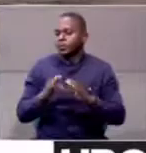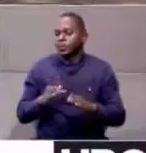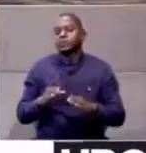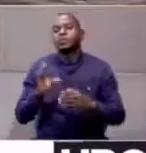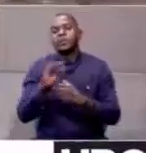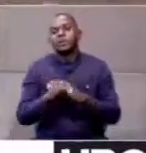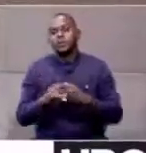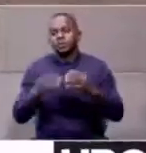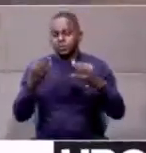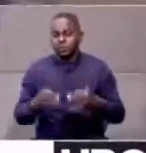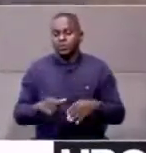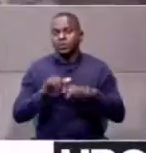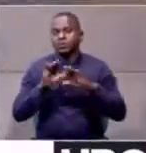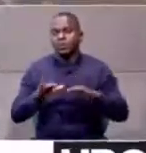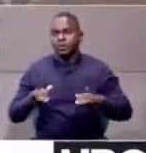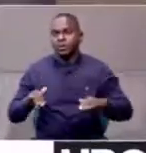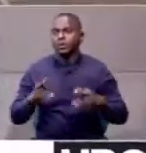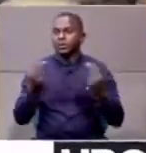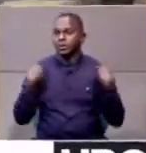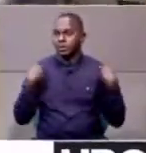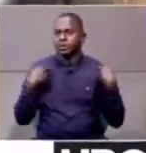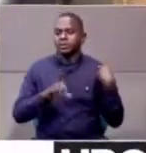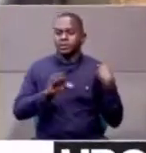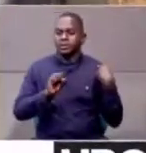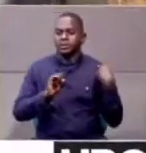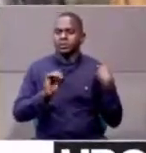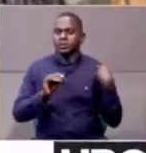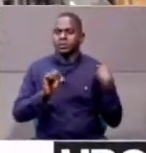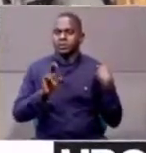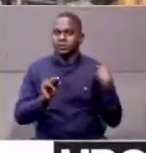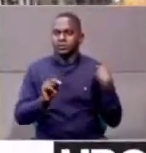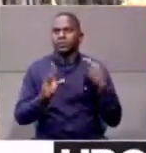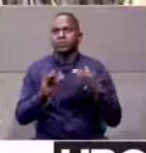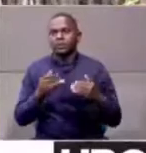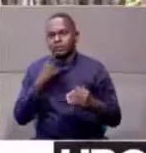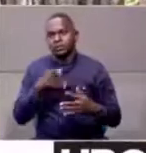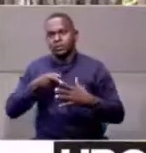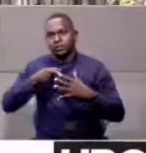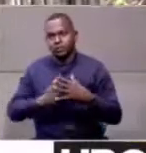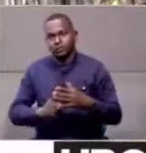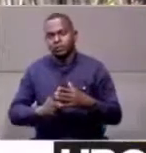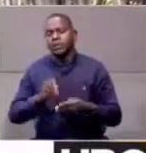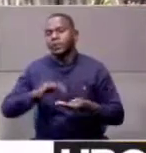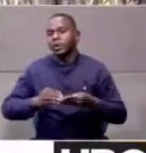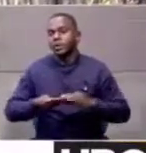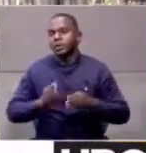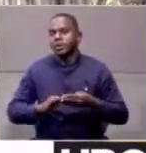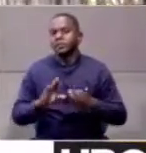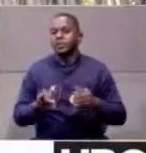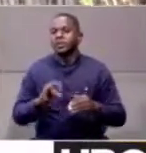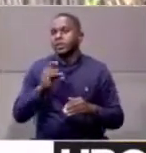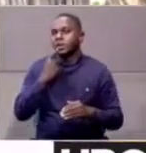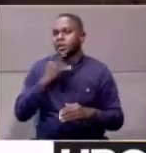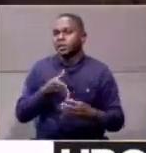Production and Marketing Officer Simon Loput says the situation may need a quick fix by all stakeholders, mainly